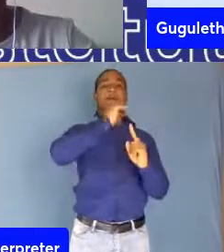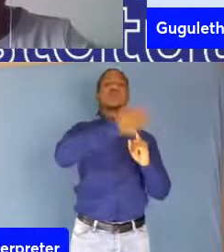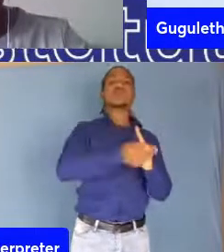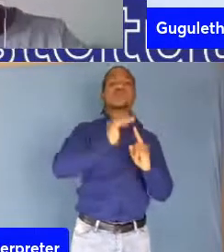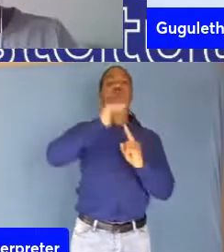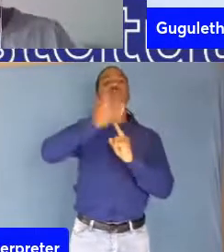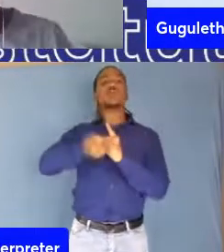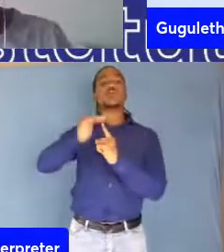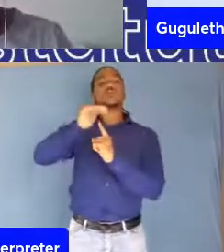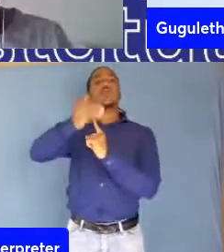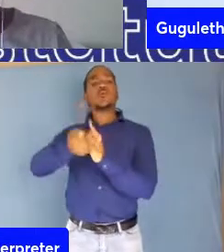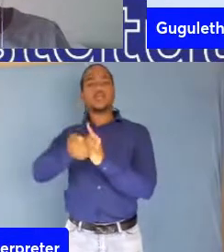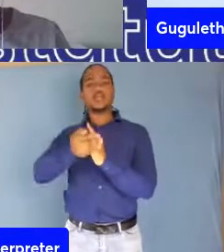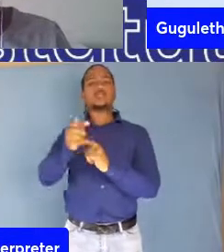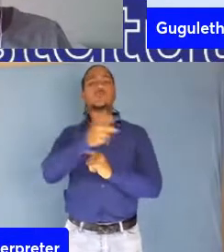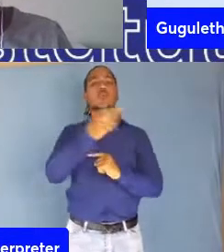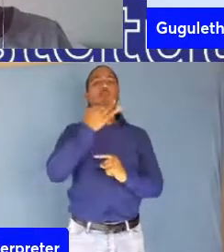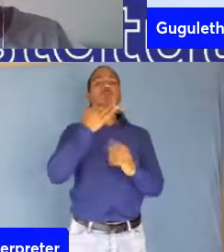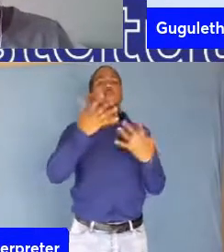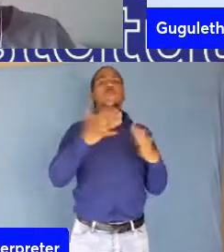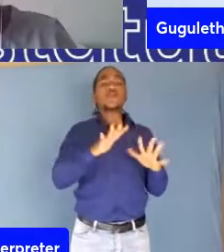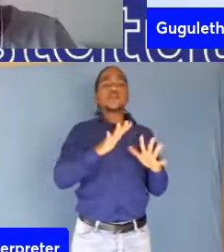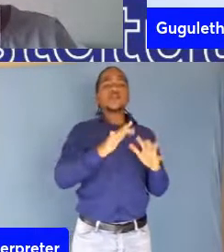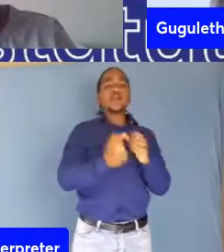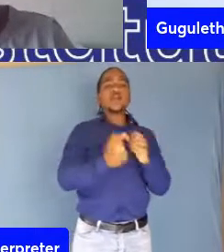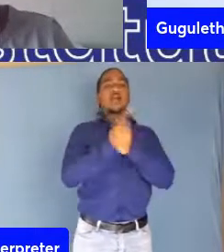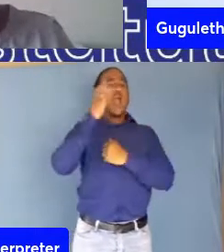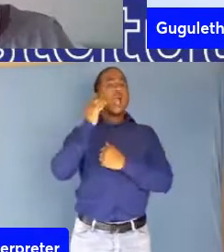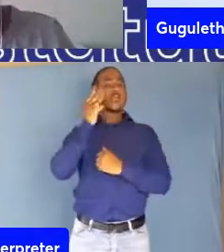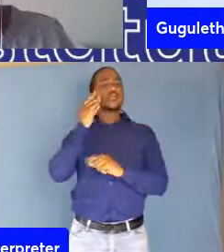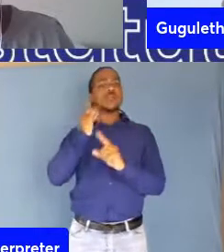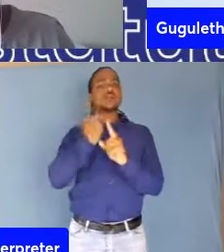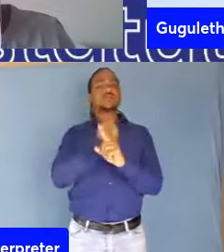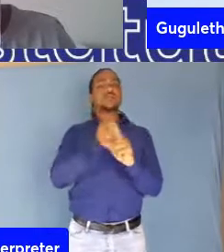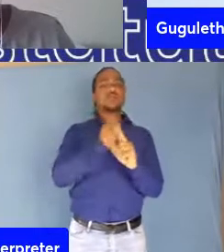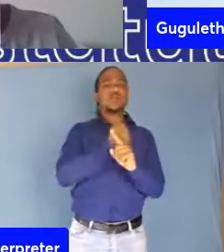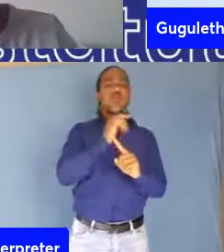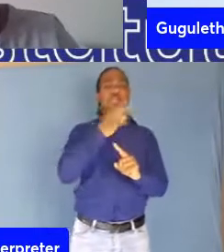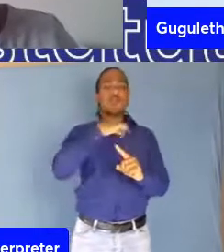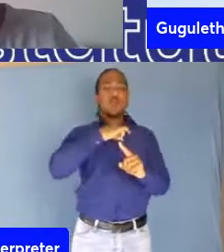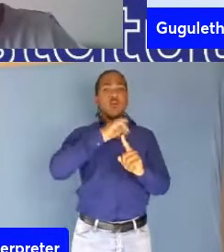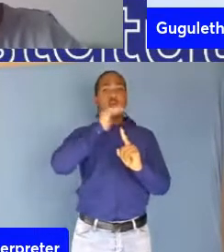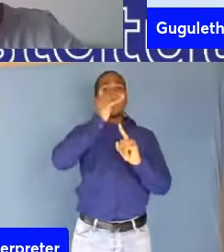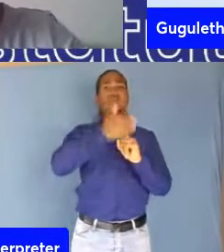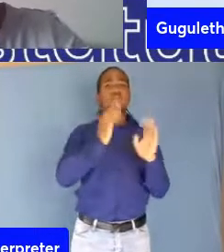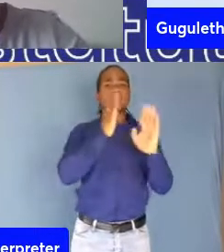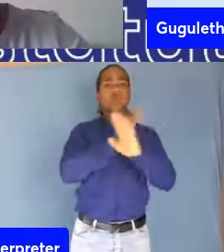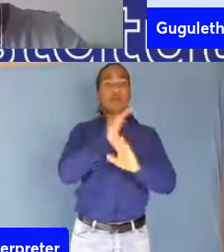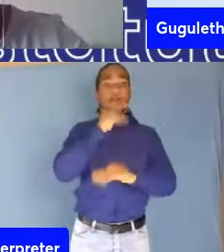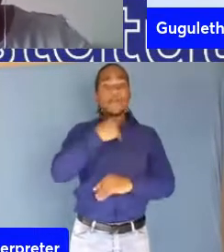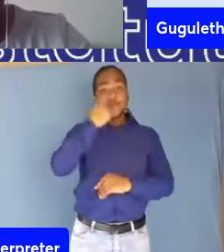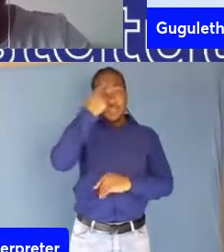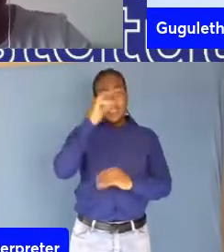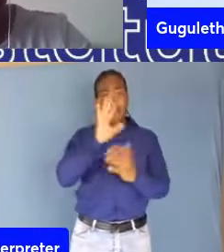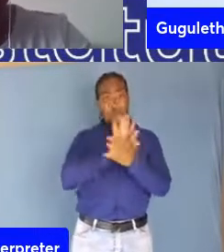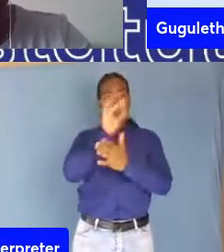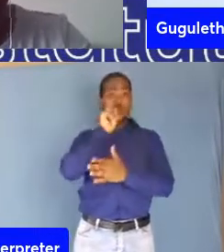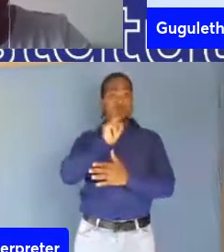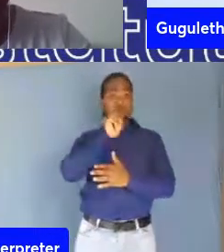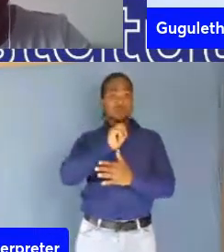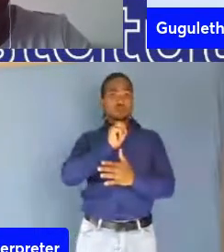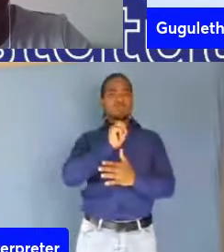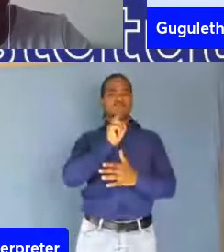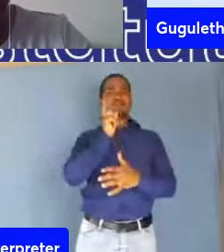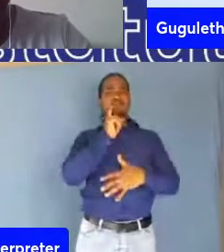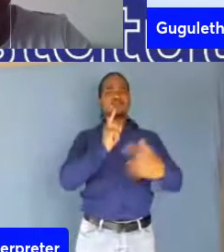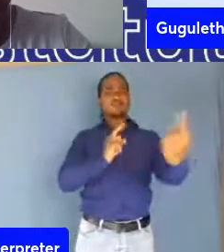I think we have a big issue on, that we don't protect victims. So I think if a 14-year-old is coming up to me to tell me about this,